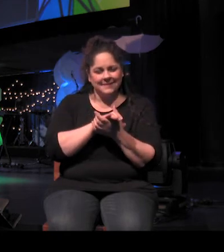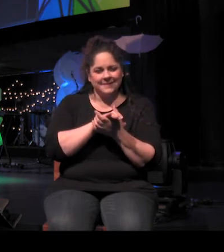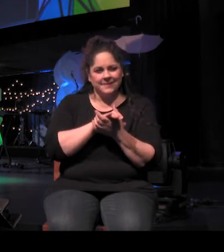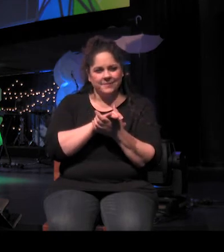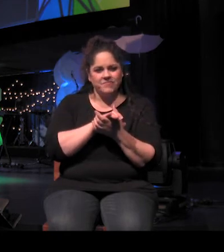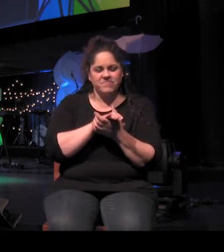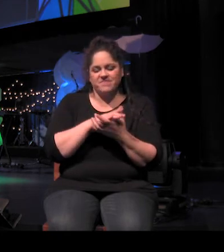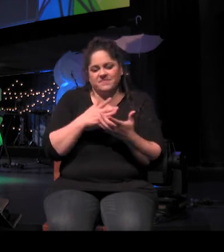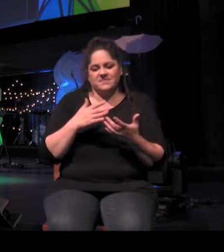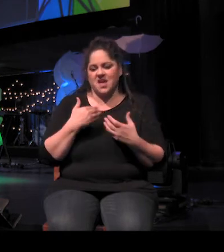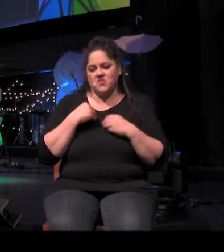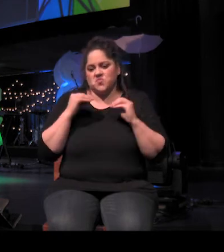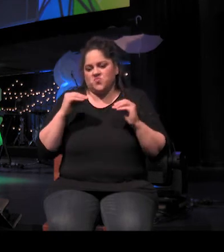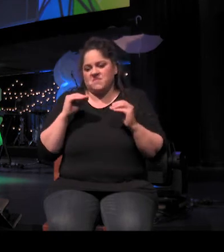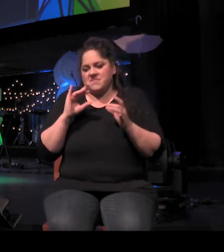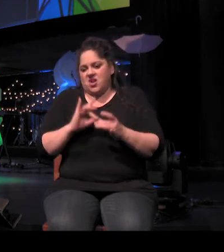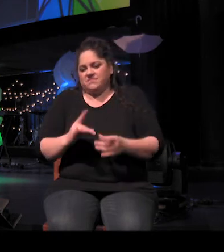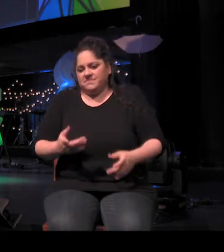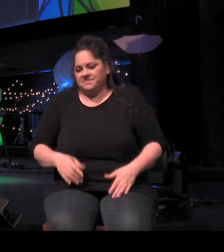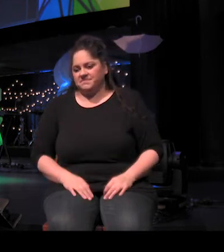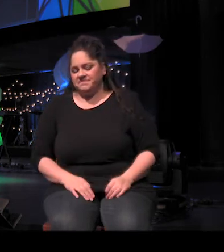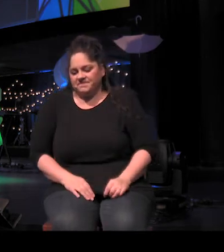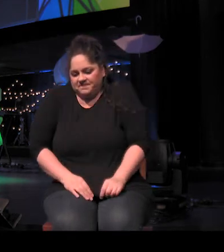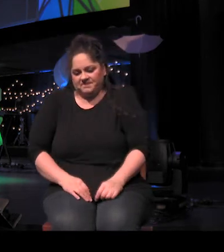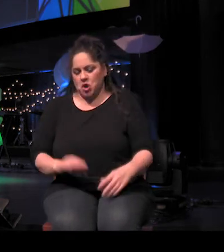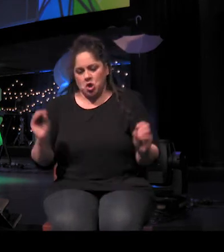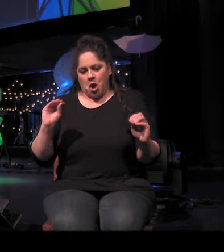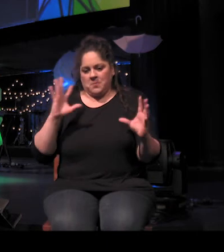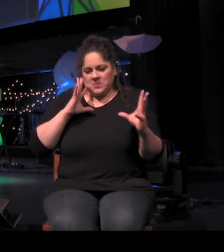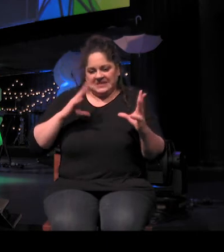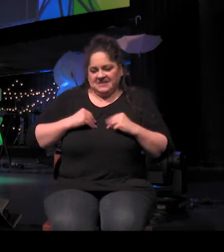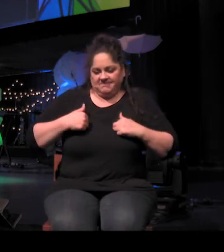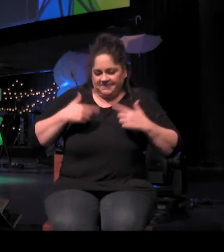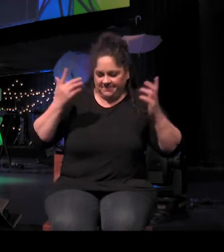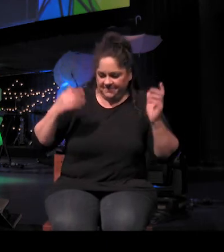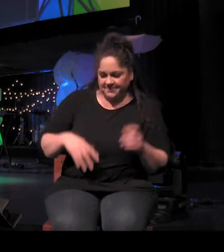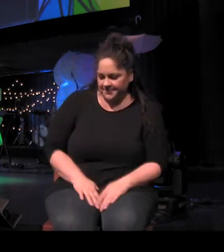you don't have a place to belong. You won't be accepted.